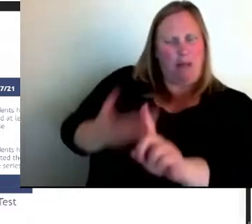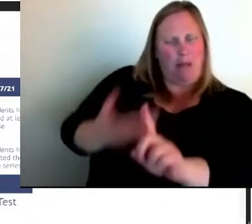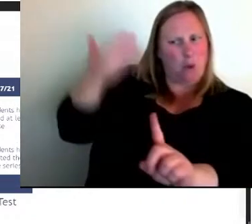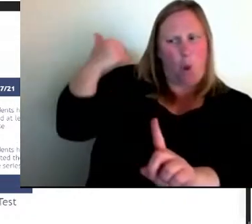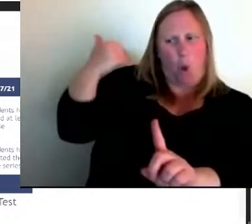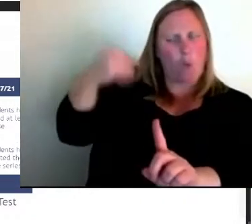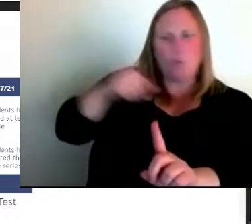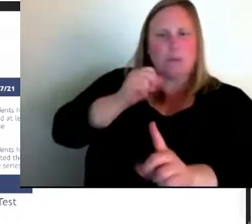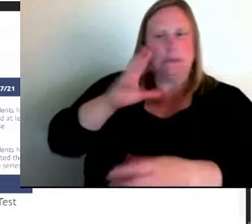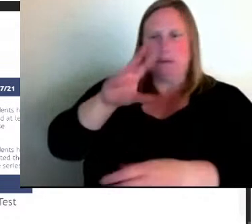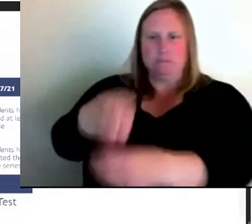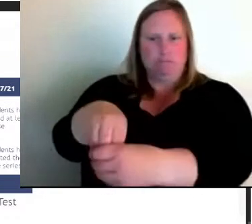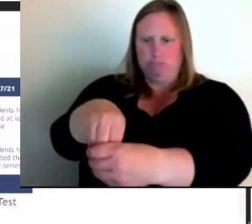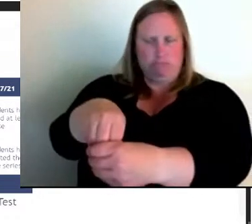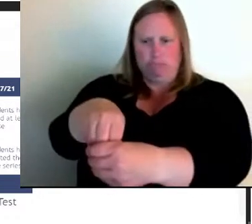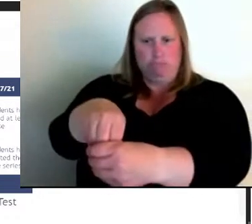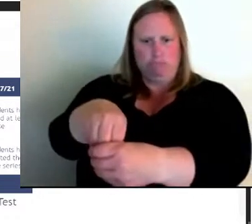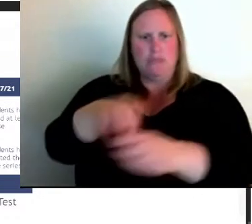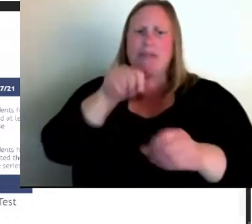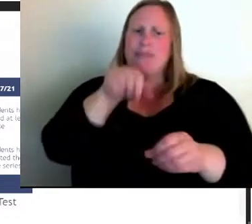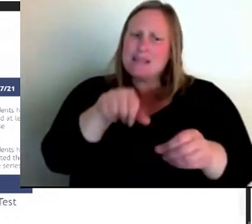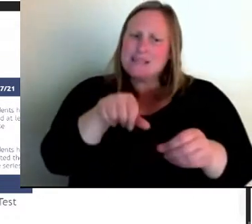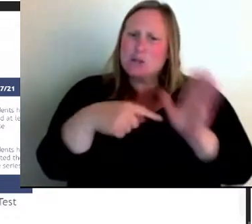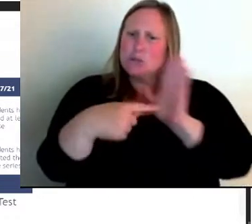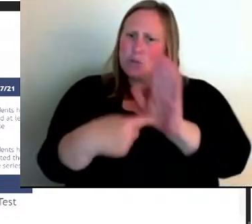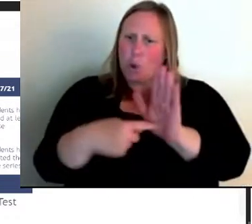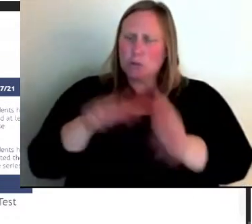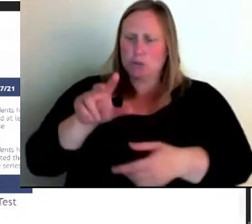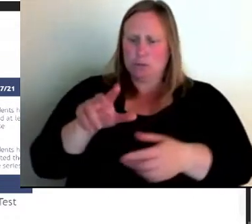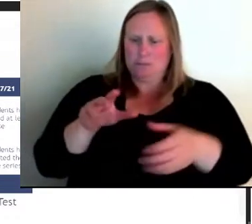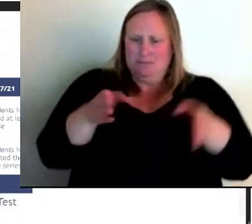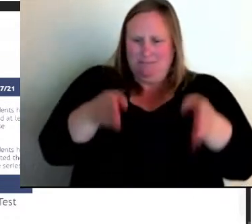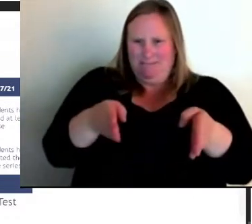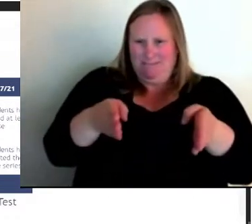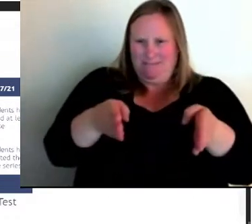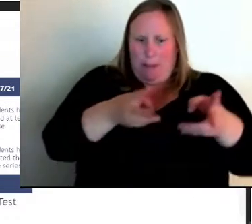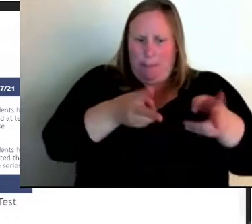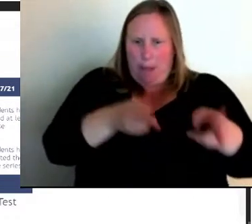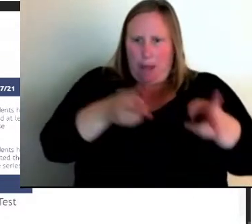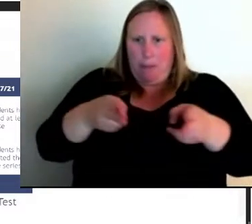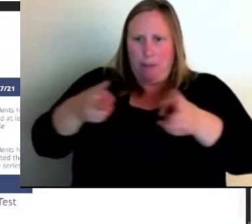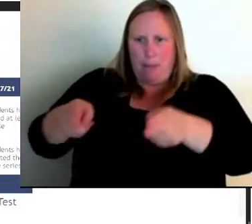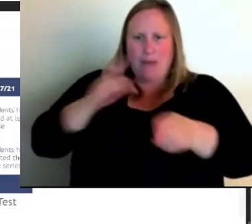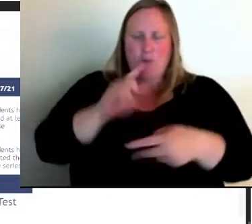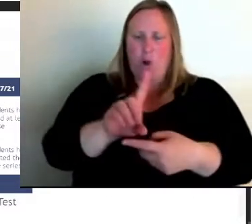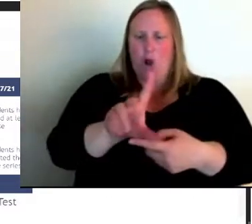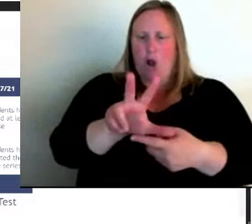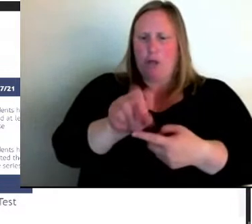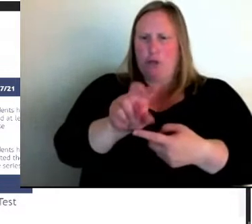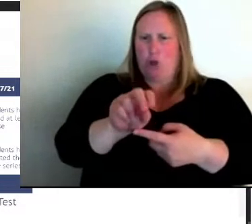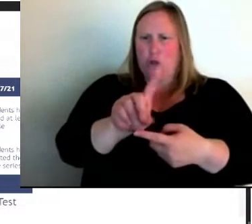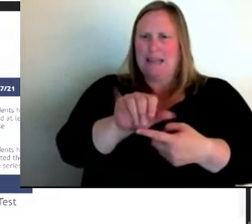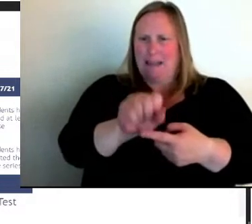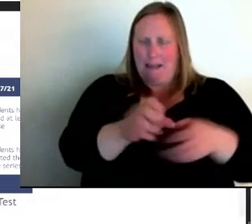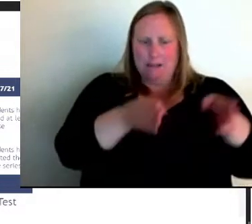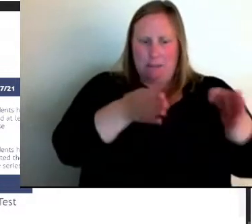really want this to reflect what the current burden of deaths are in Wisconsin. So you can keep that in mind as you look at that